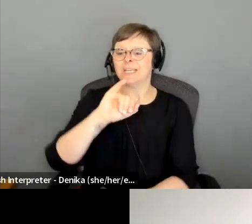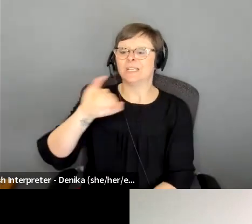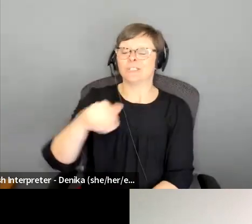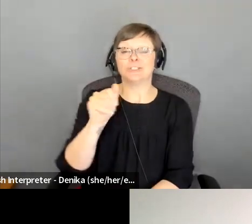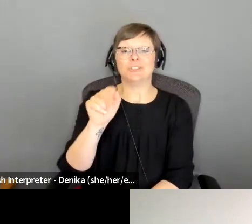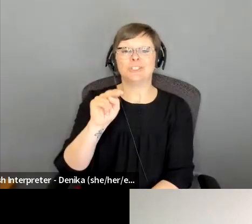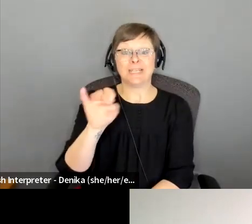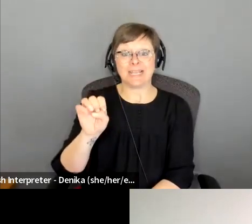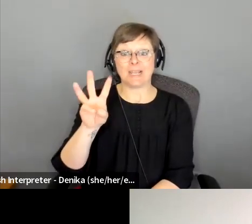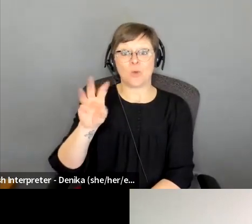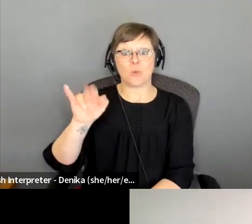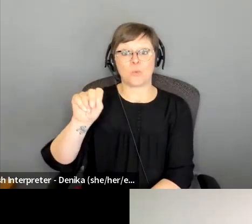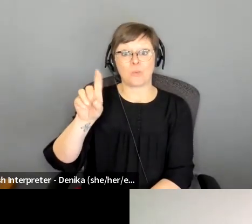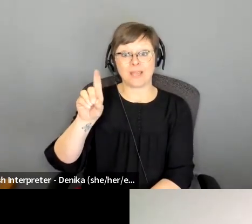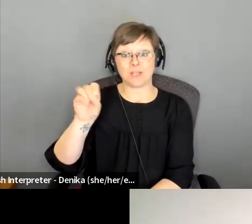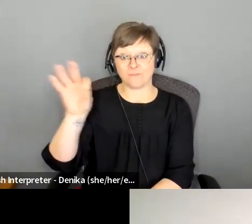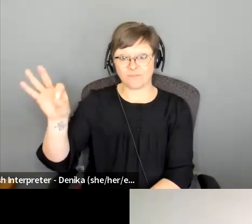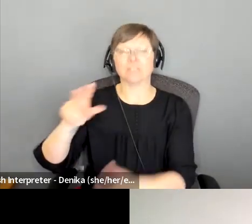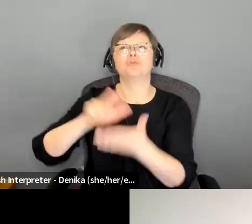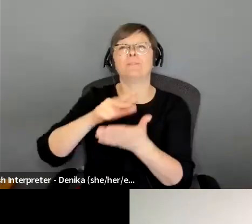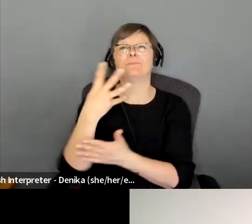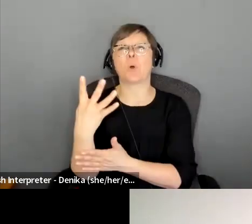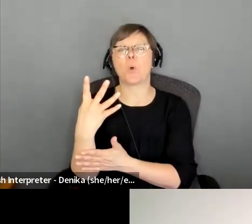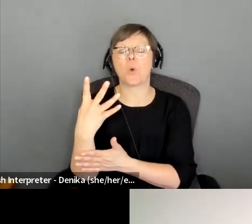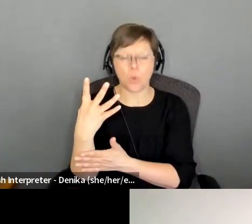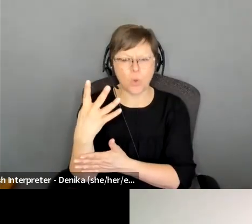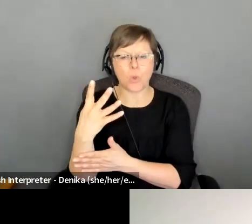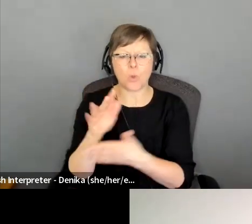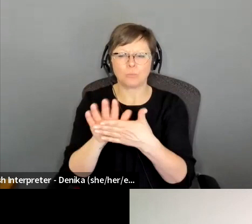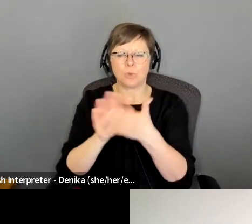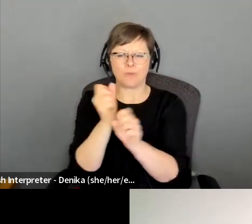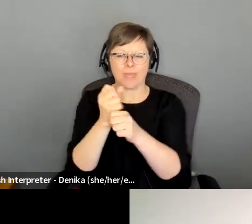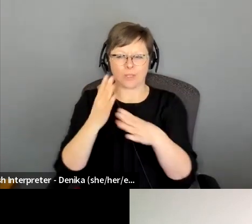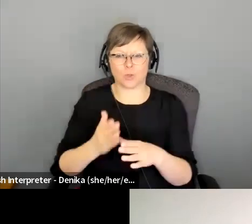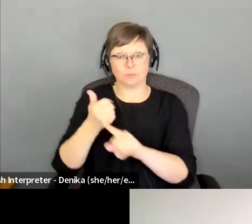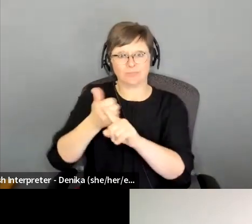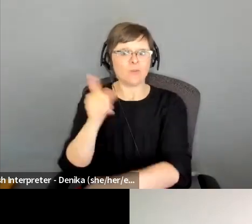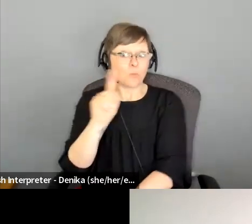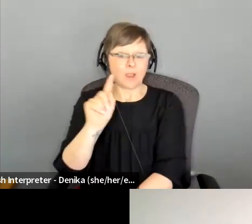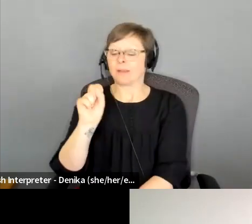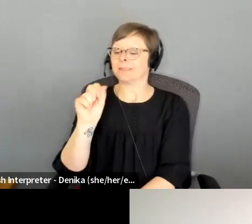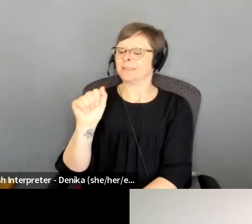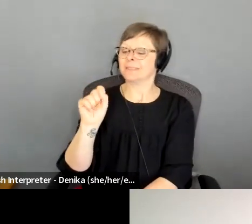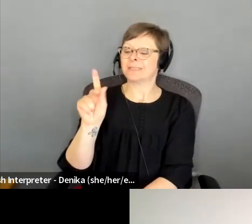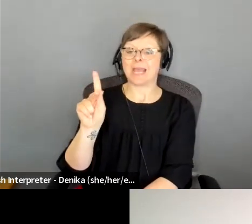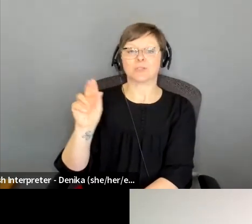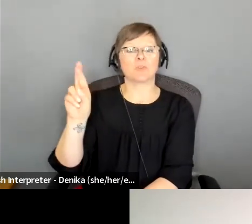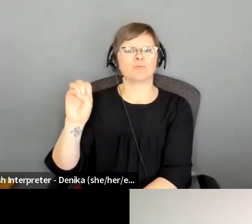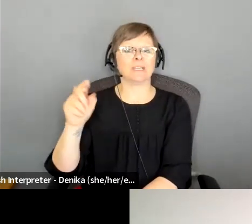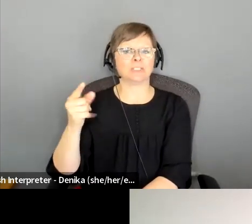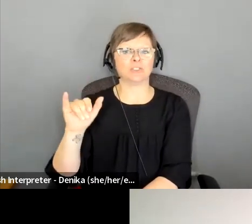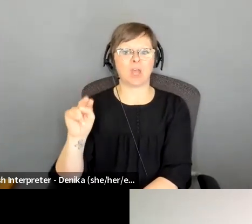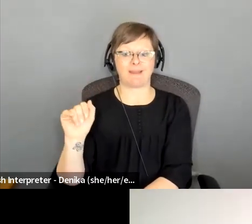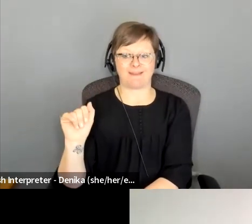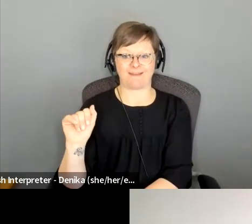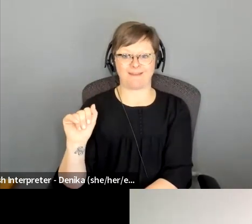Windoff, who's I think a Treaty 4 based filmmaker, which is in the Saskatchewan area, Regina. But